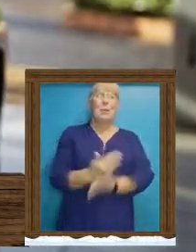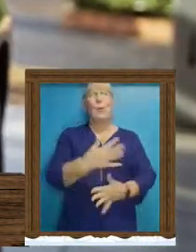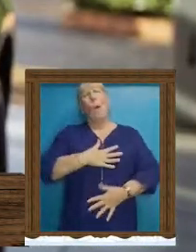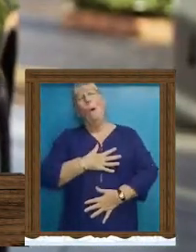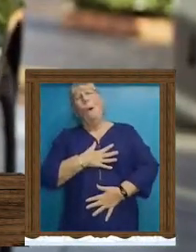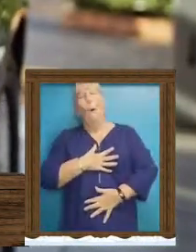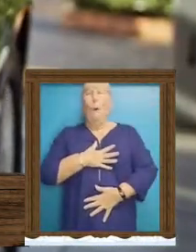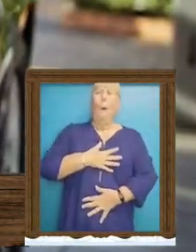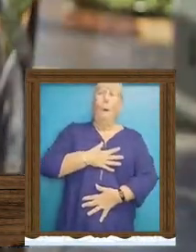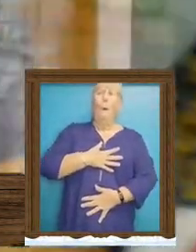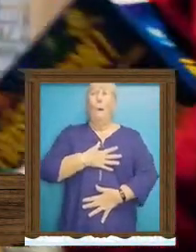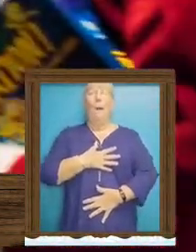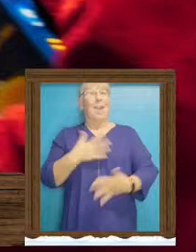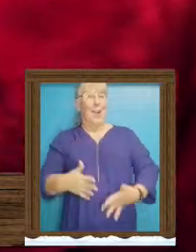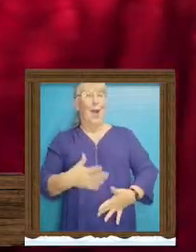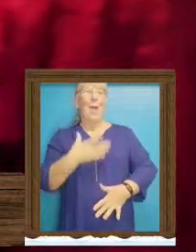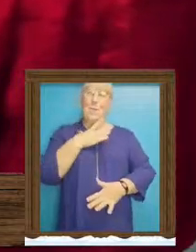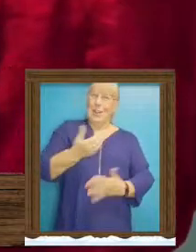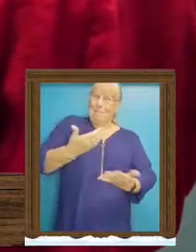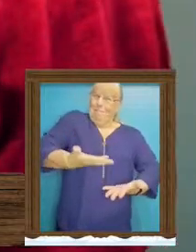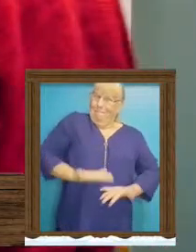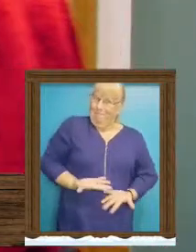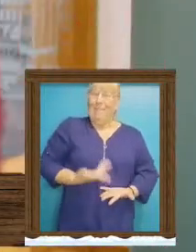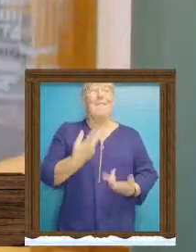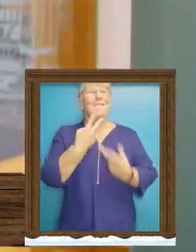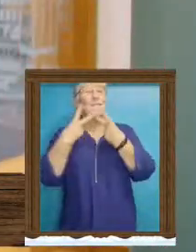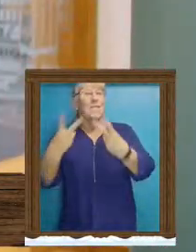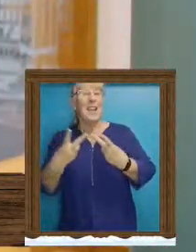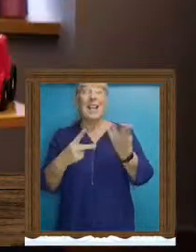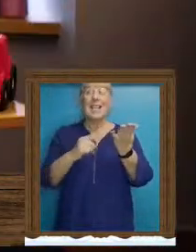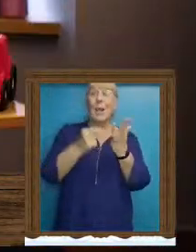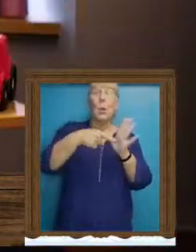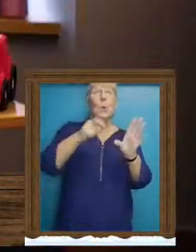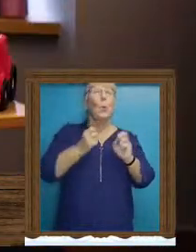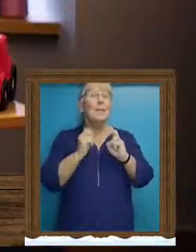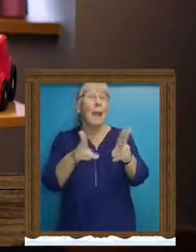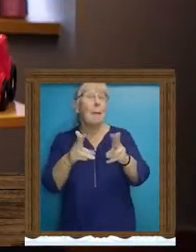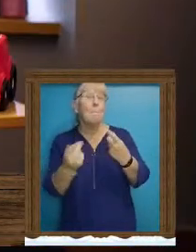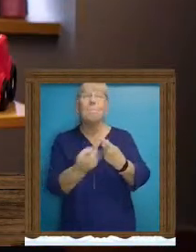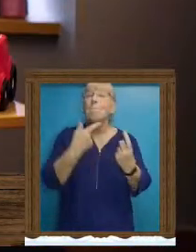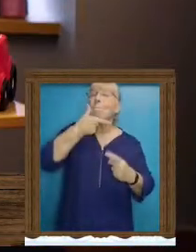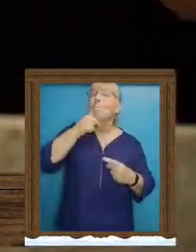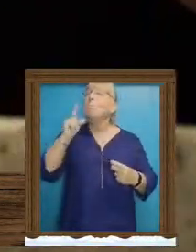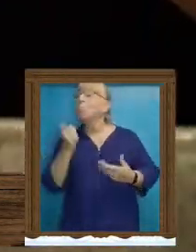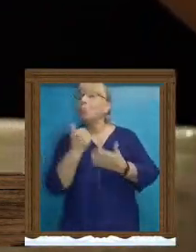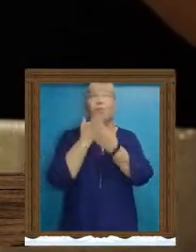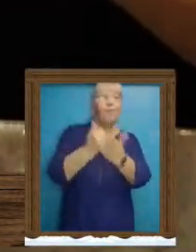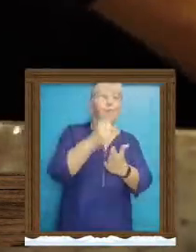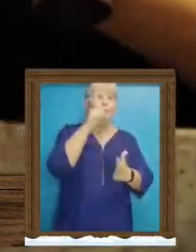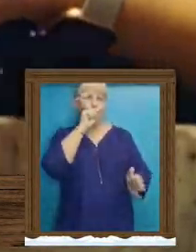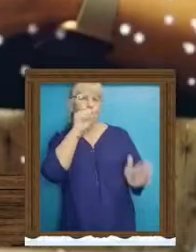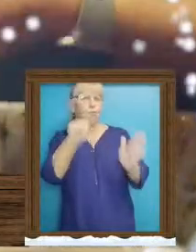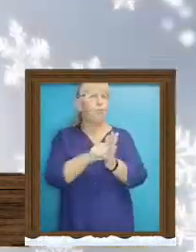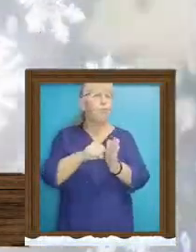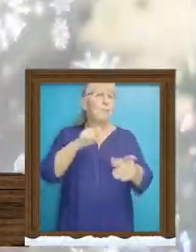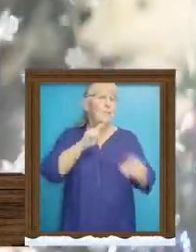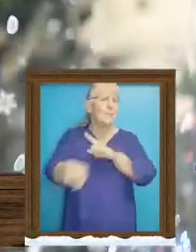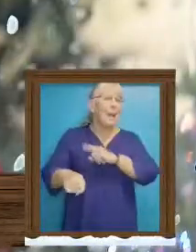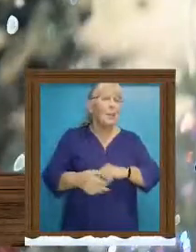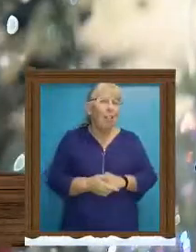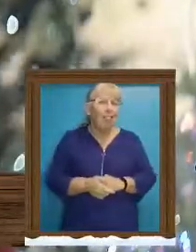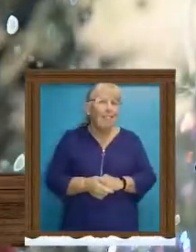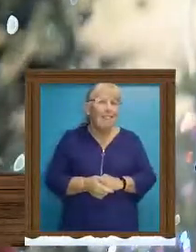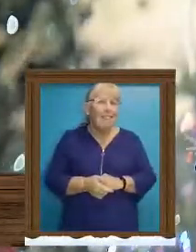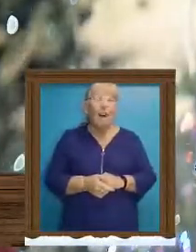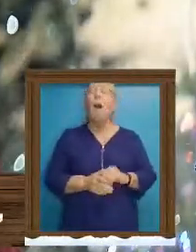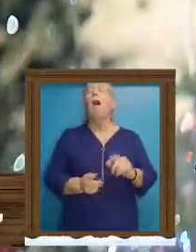Now that I've got my wish, I was able to visit my friends at the toy scheme to help other boys and girls have a special Christmas. Back